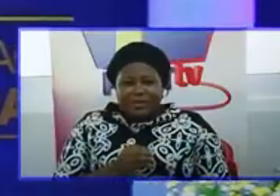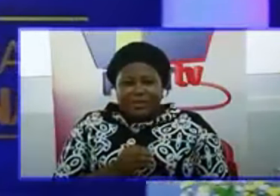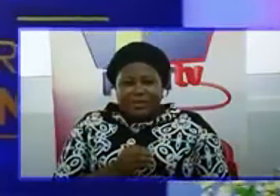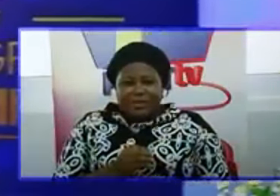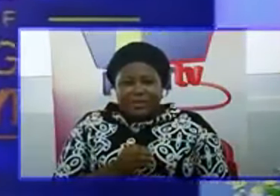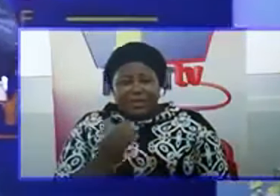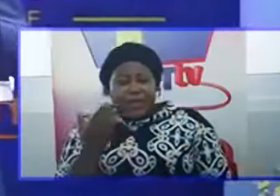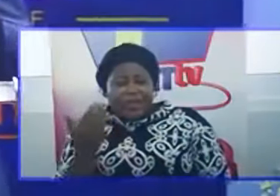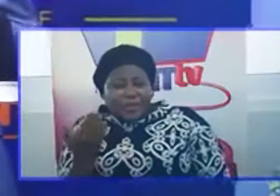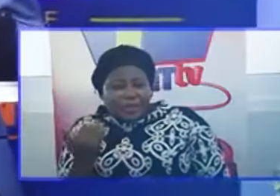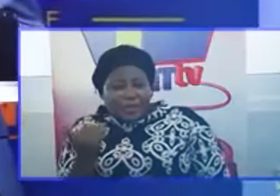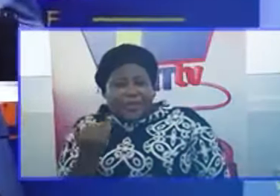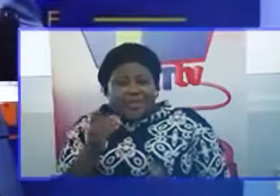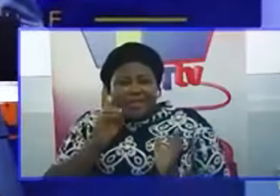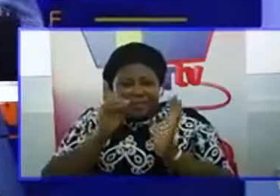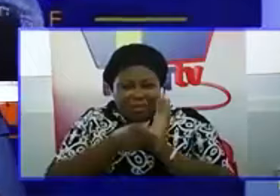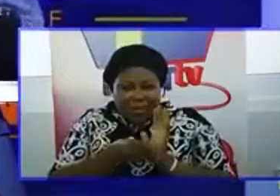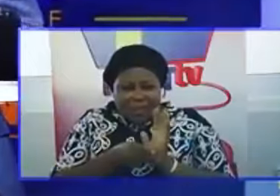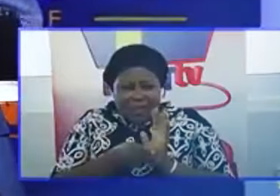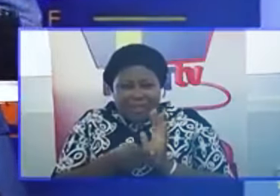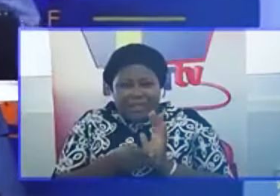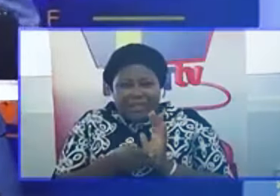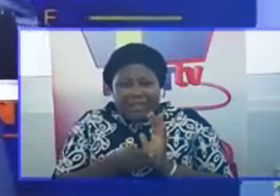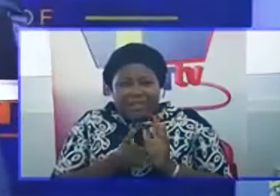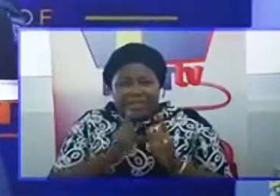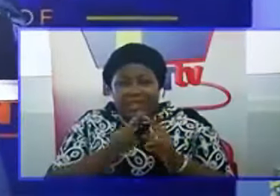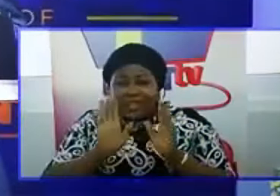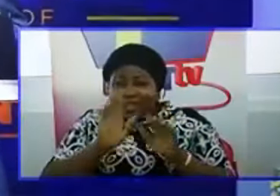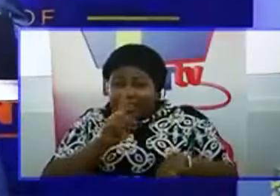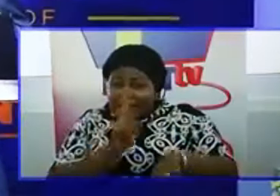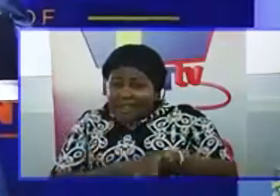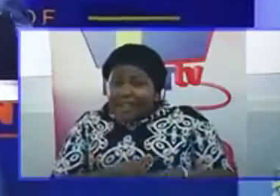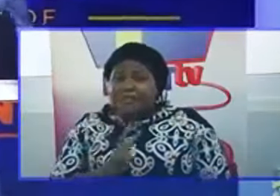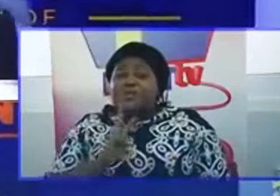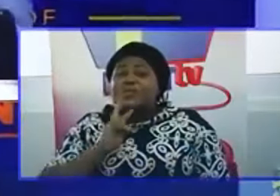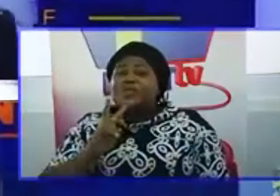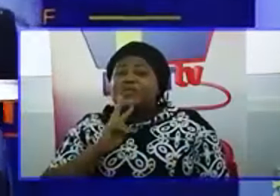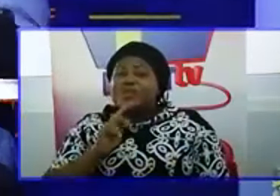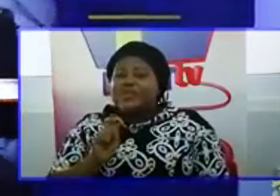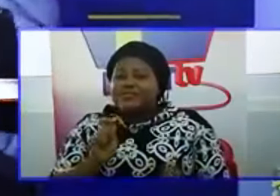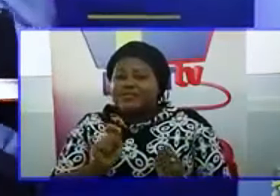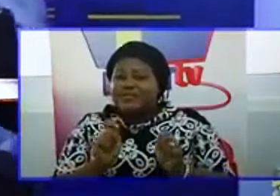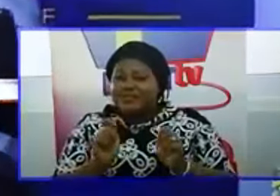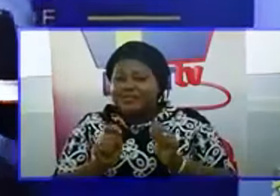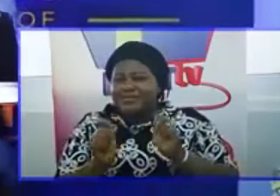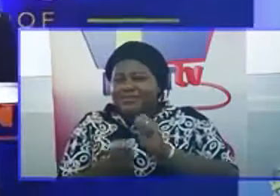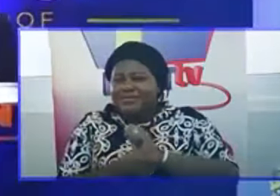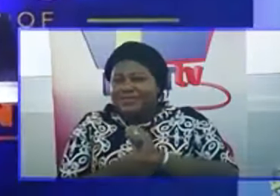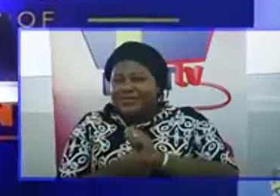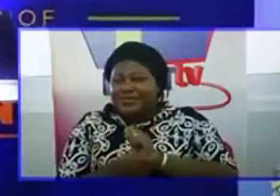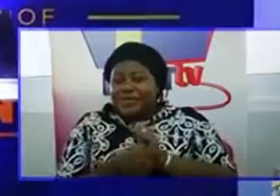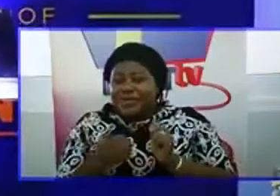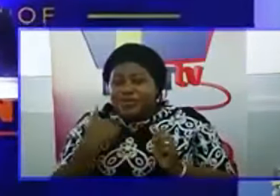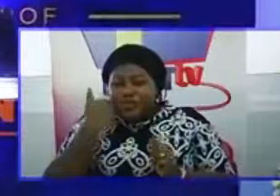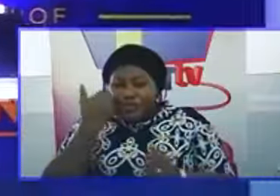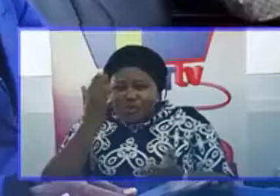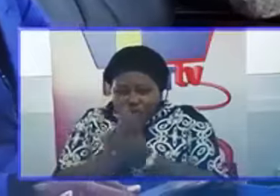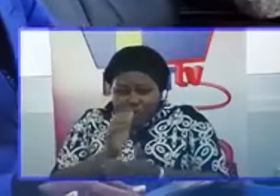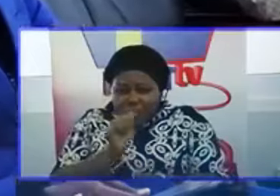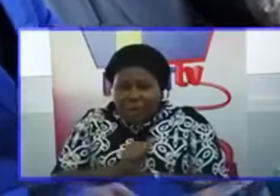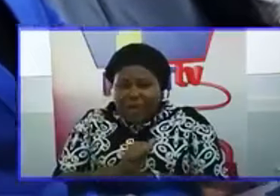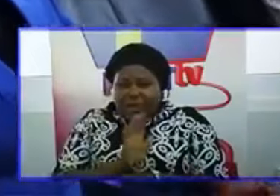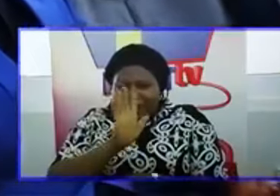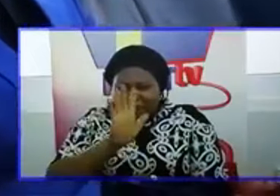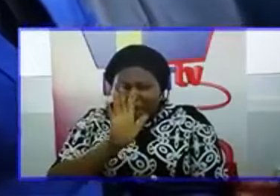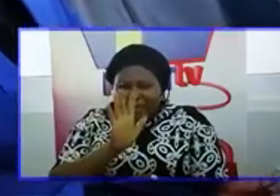15 minutes more, his voice, his tones tends to change. Then he said, 5 minutes more, get ready to stop work. The opportunity